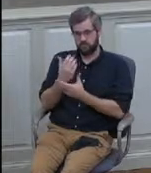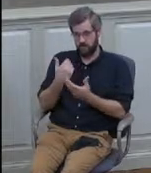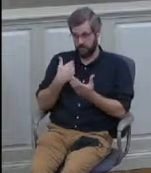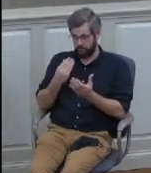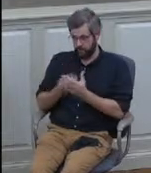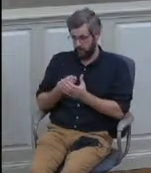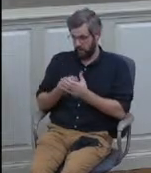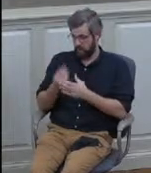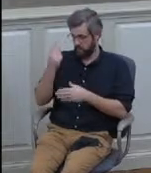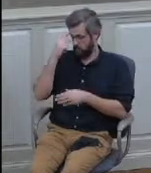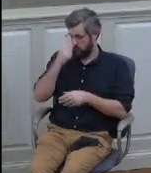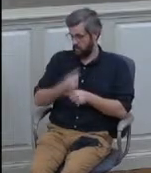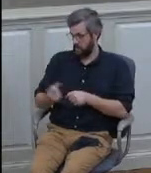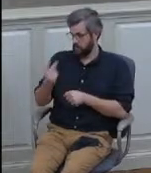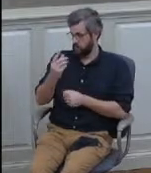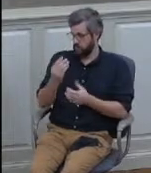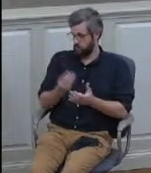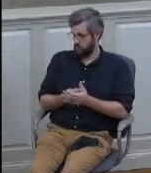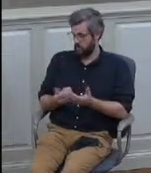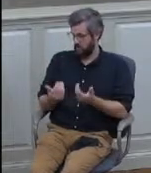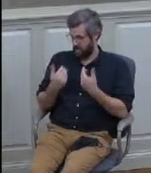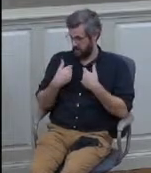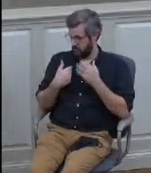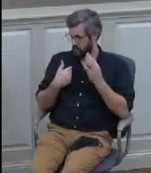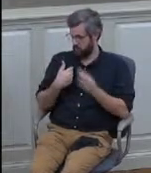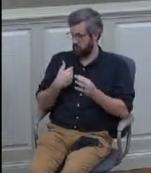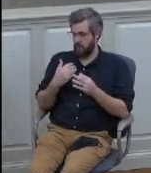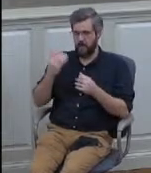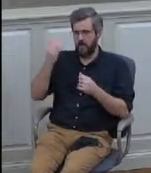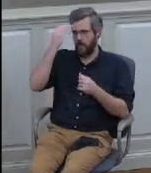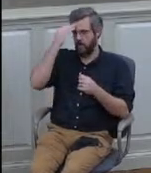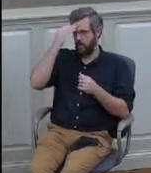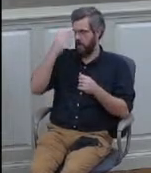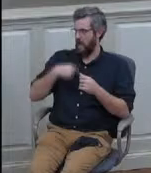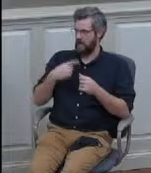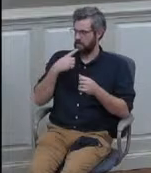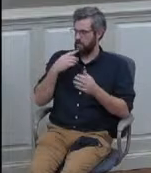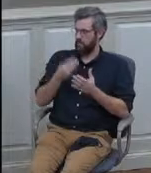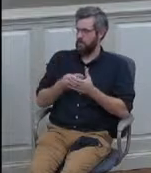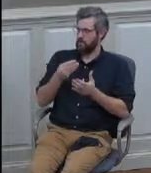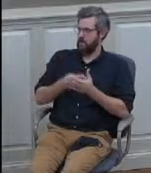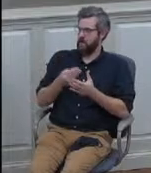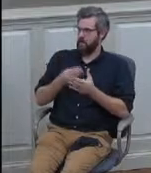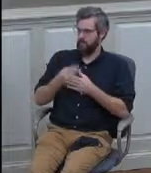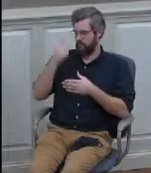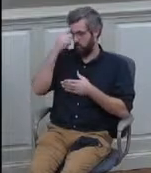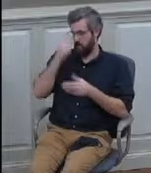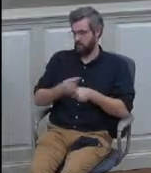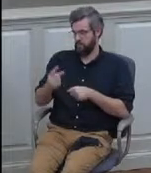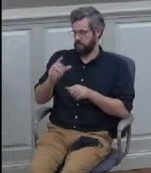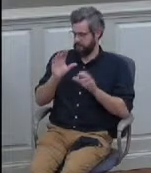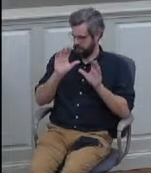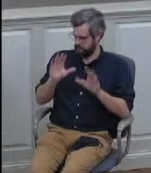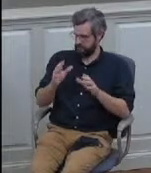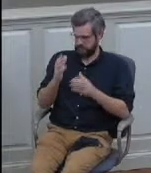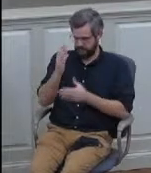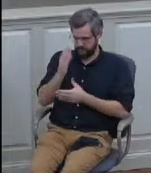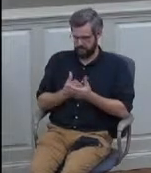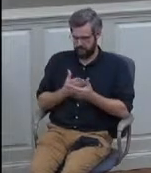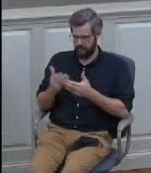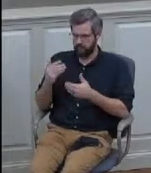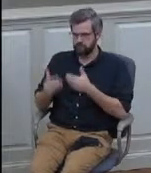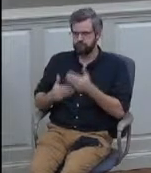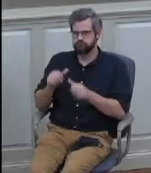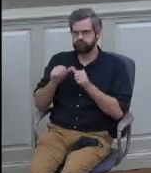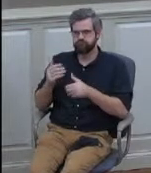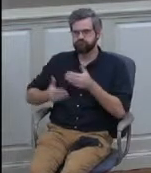the next year's budget. I know I'm saying a lot of things getting funded in next year's budget, but you know, we want to get some of these things moving forward, and